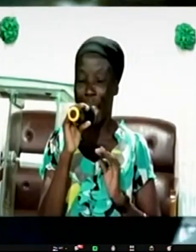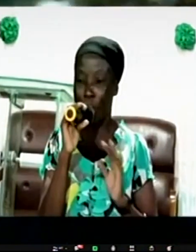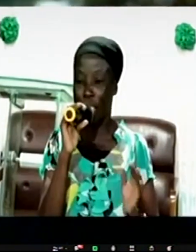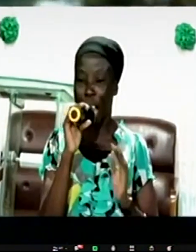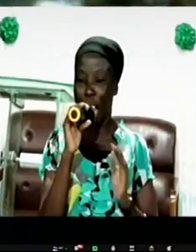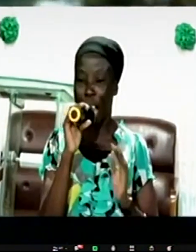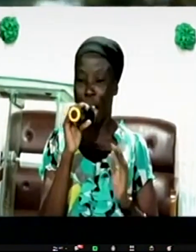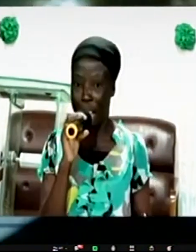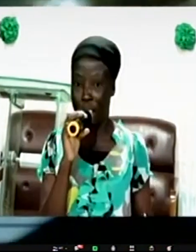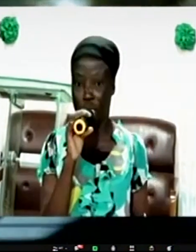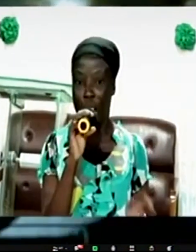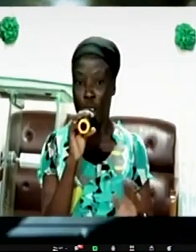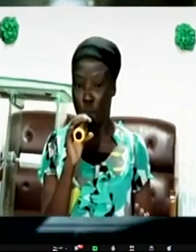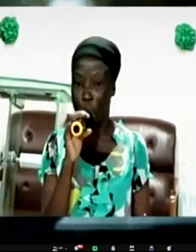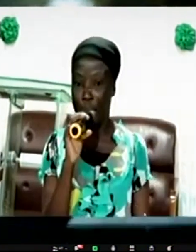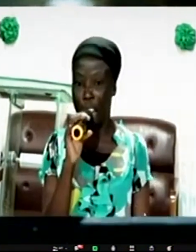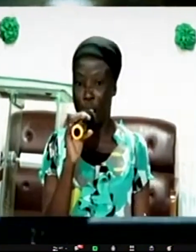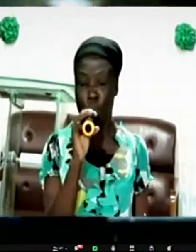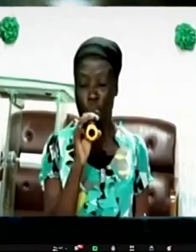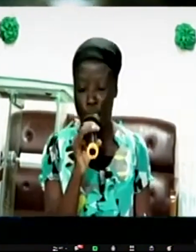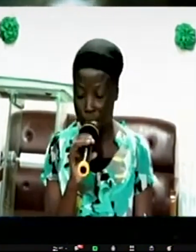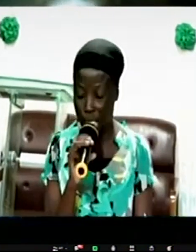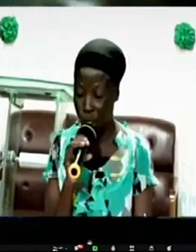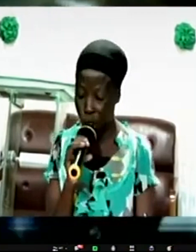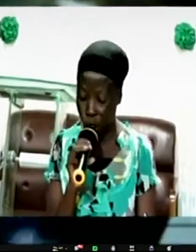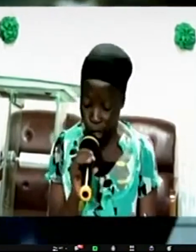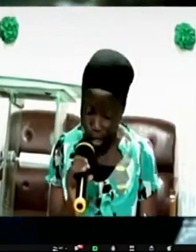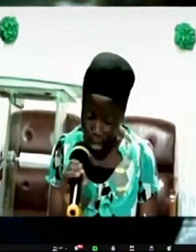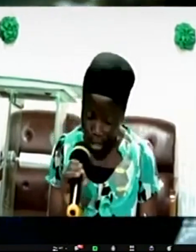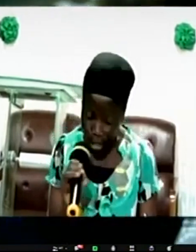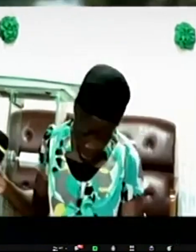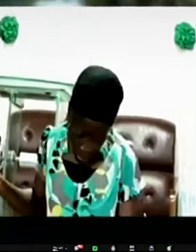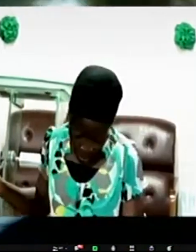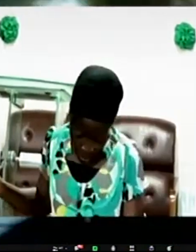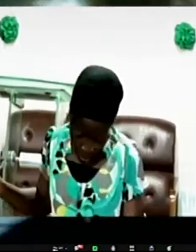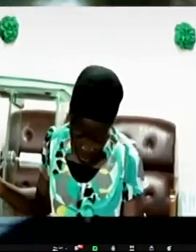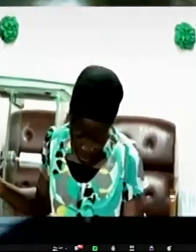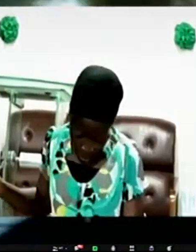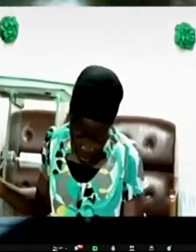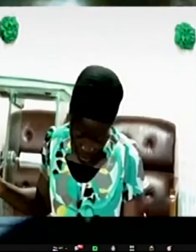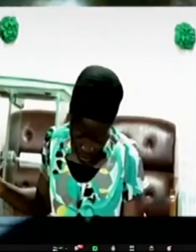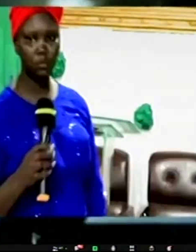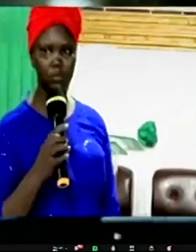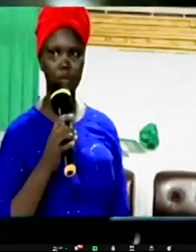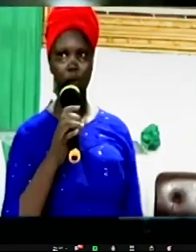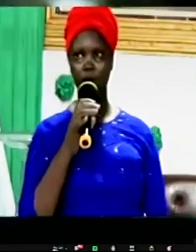believe vanished. Praise the Lord.